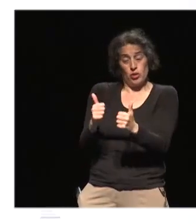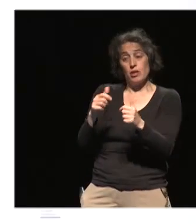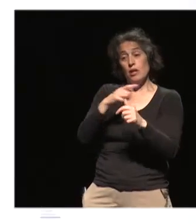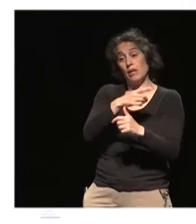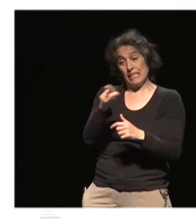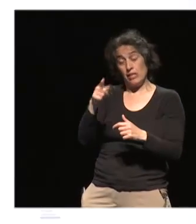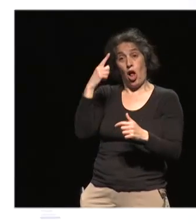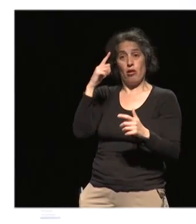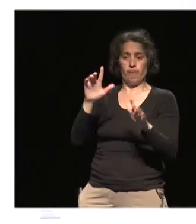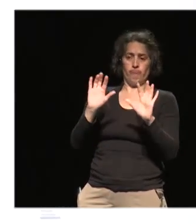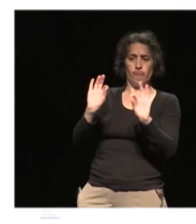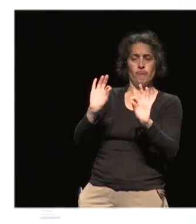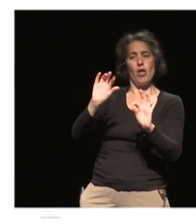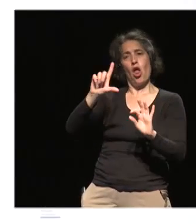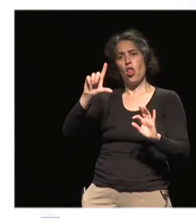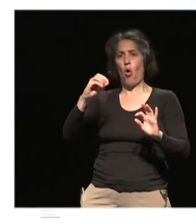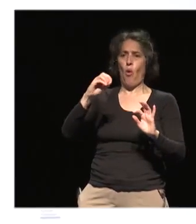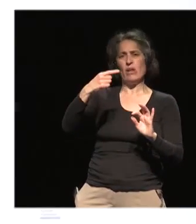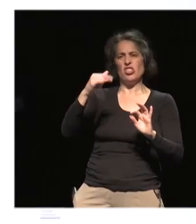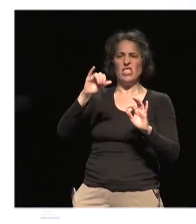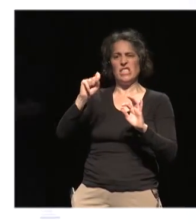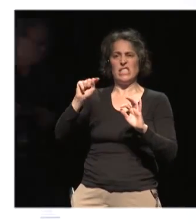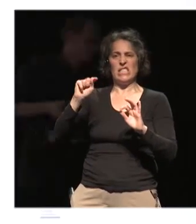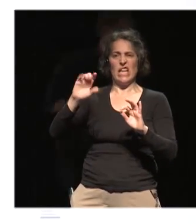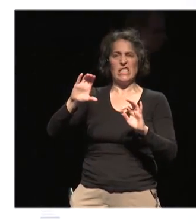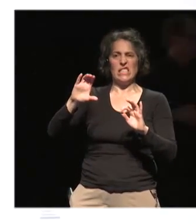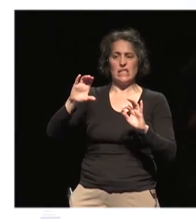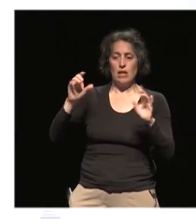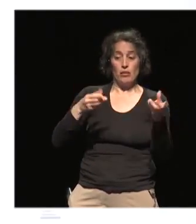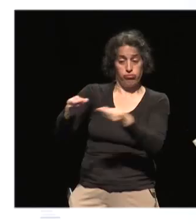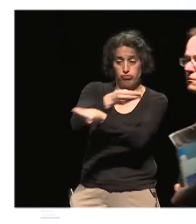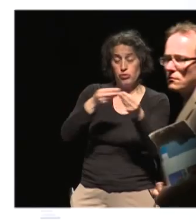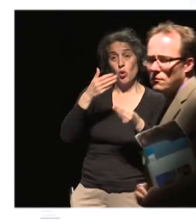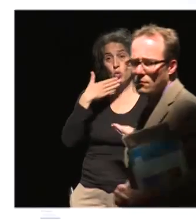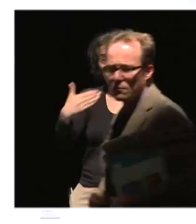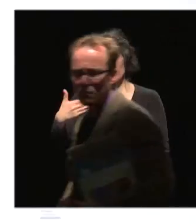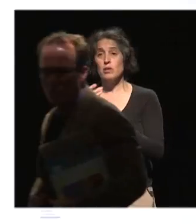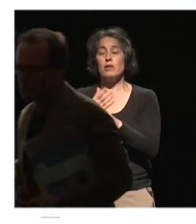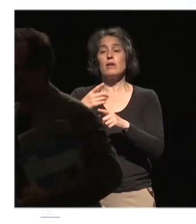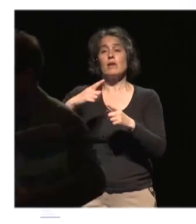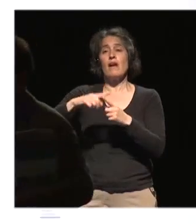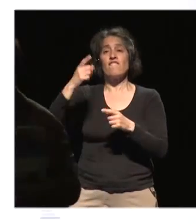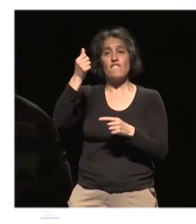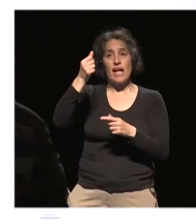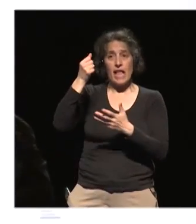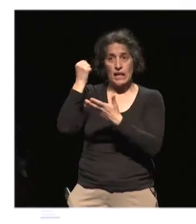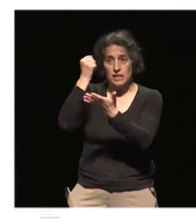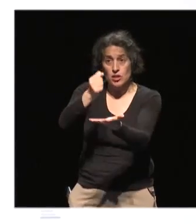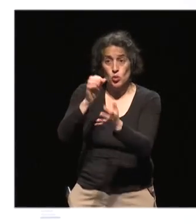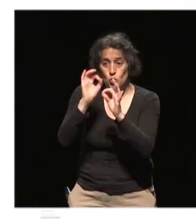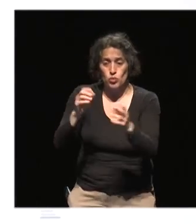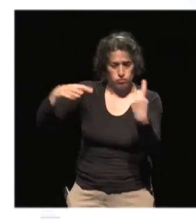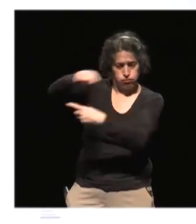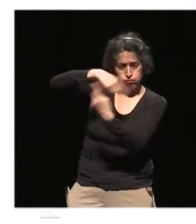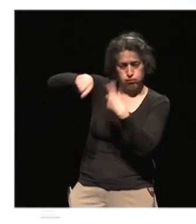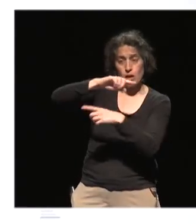terms of capacity building, in terms of technology, and in terms of finance. And therefore, these are real challenges. And then there is another challenge that perhaps many